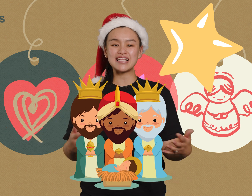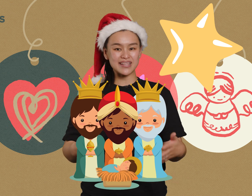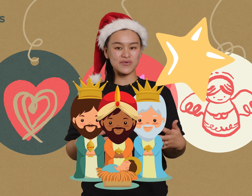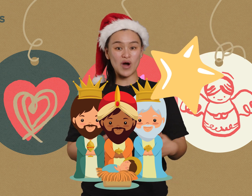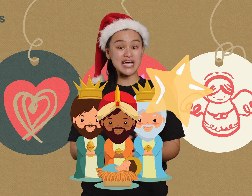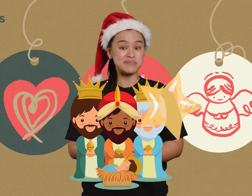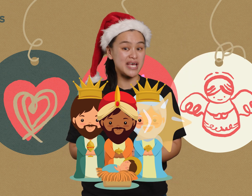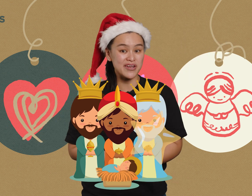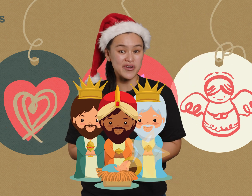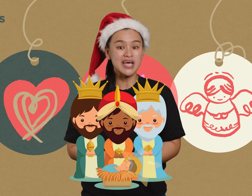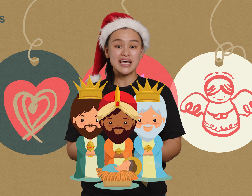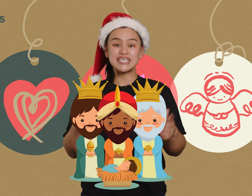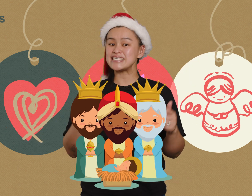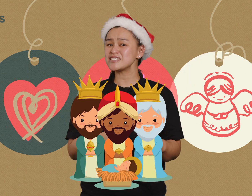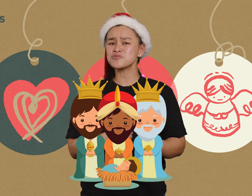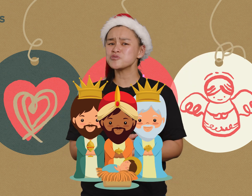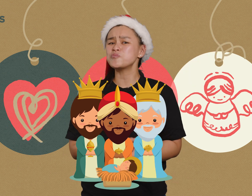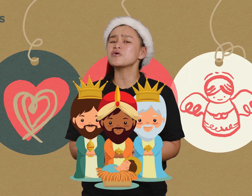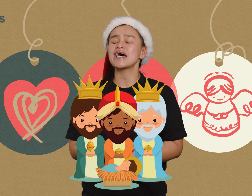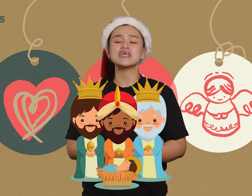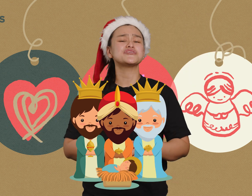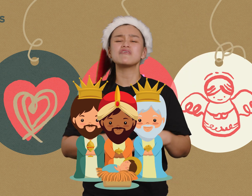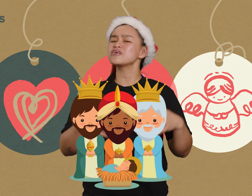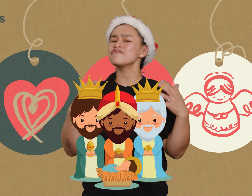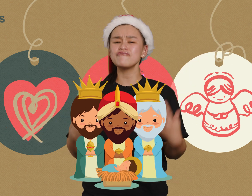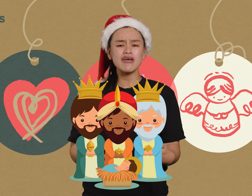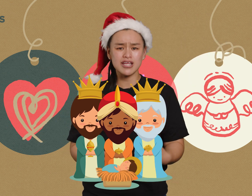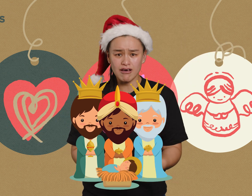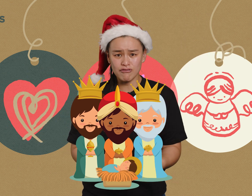celebrate and let the wise men know that Jesus was born, and they